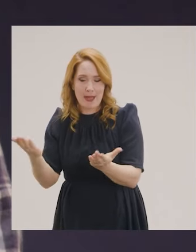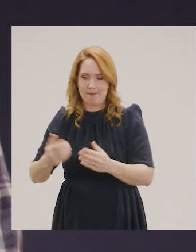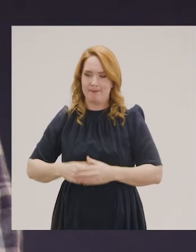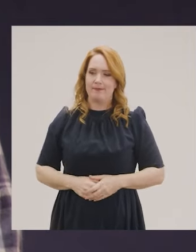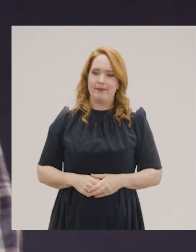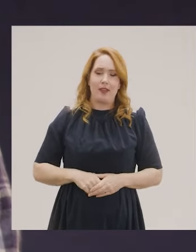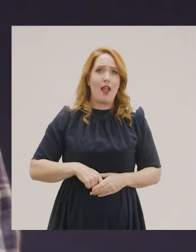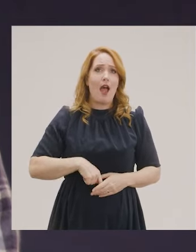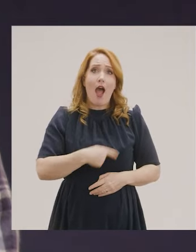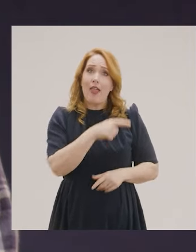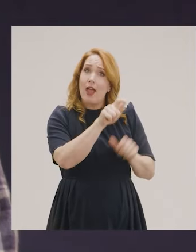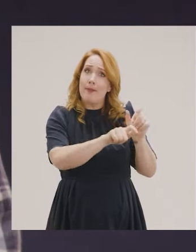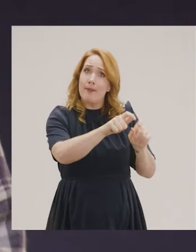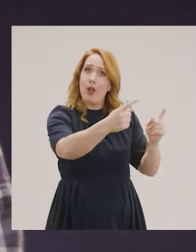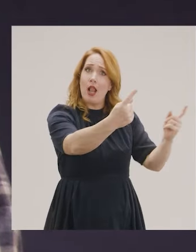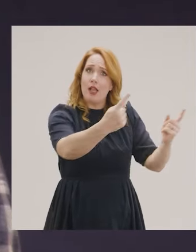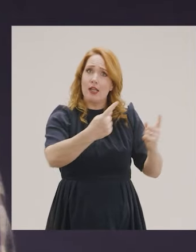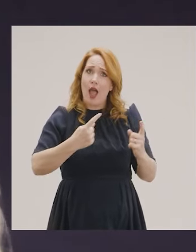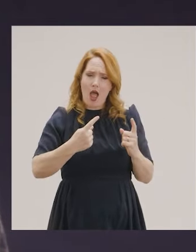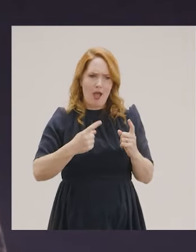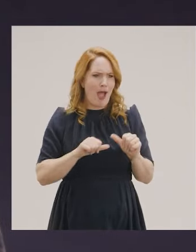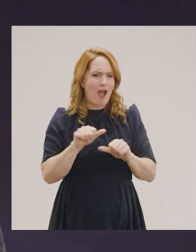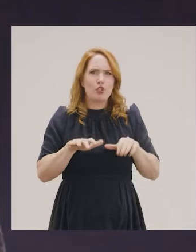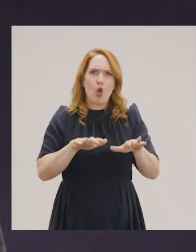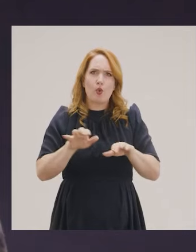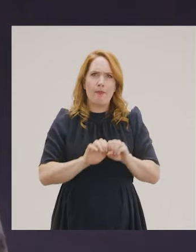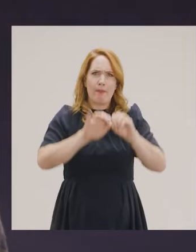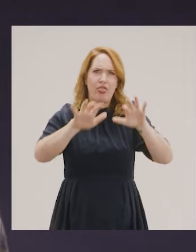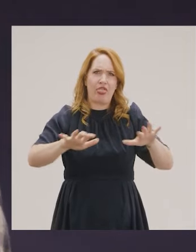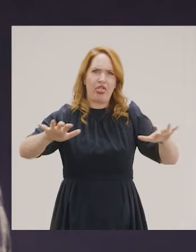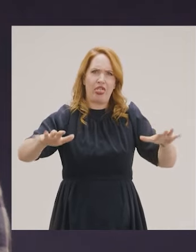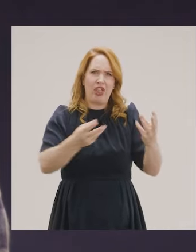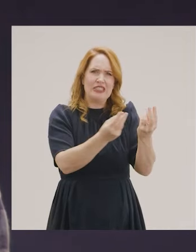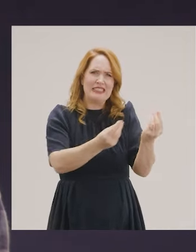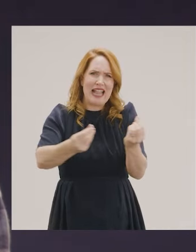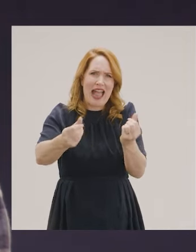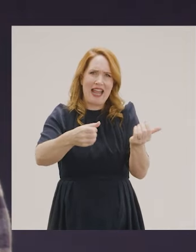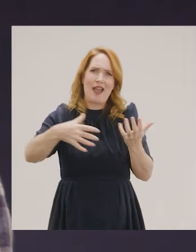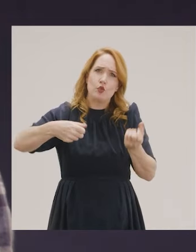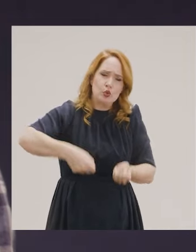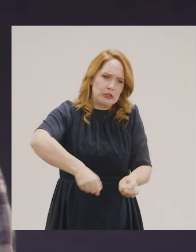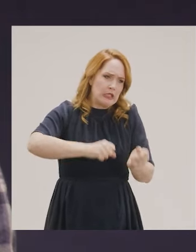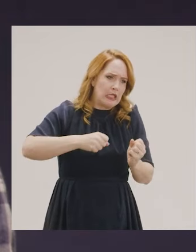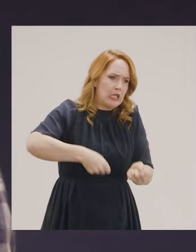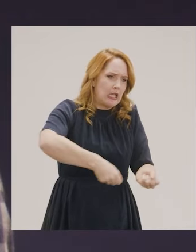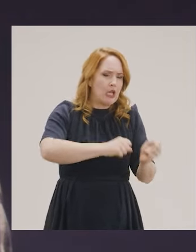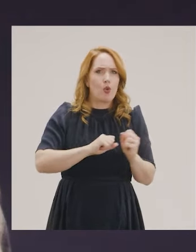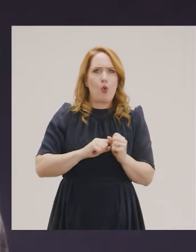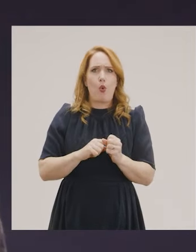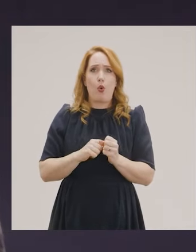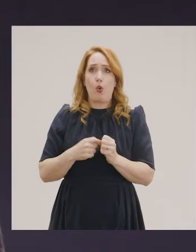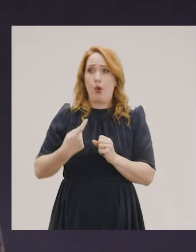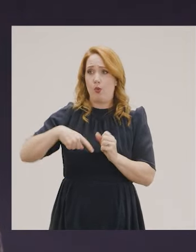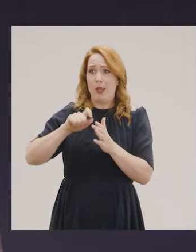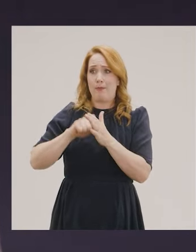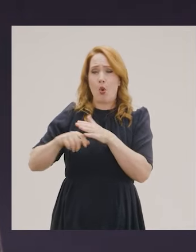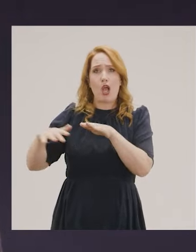digging liquefaction out of people's backyards. We actually bought some trailers and we helped people to move their